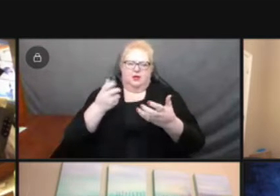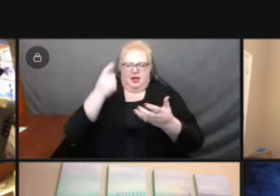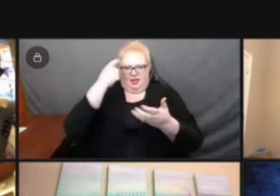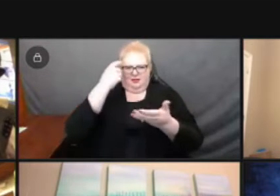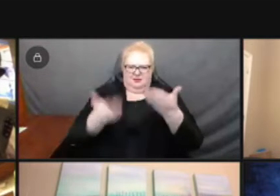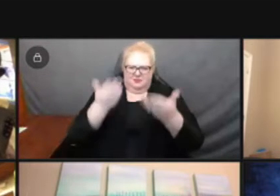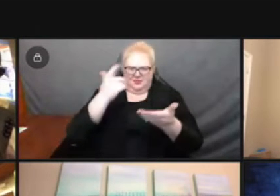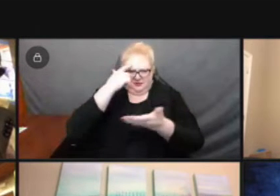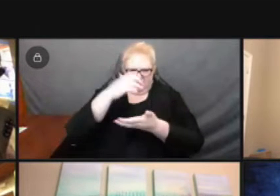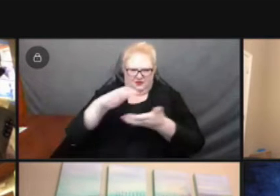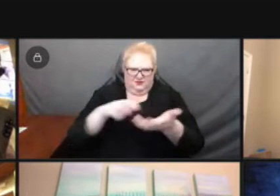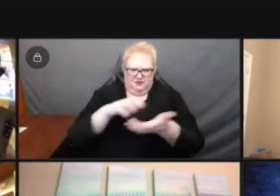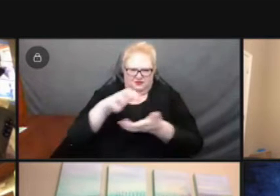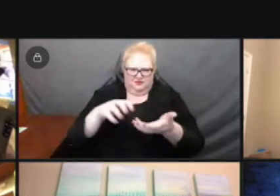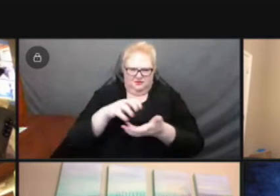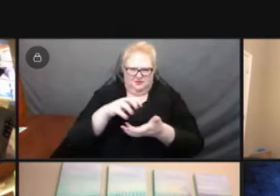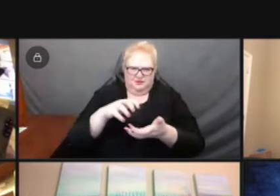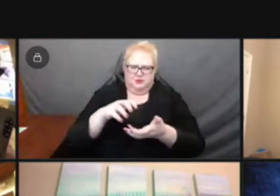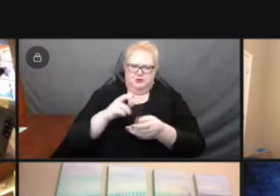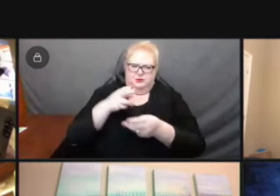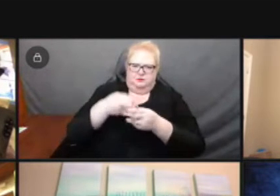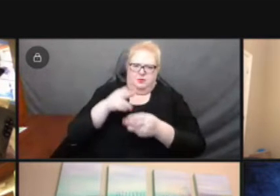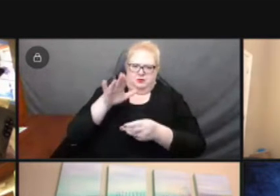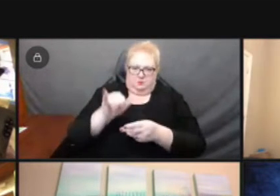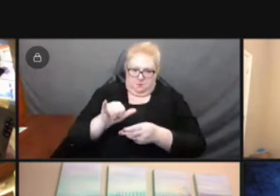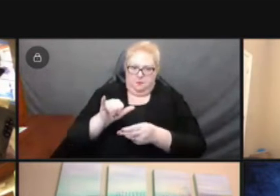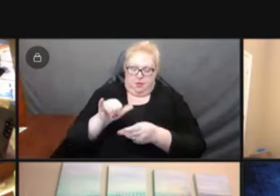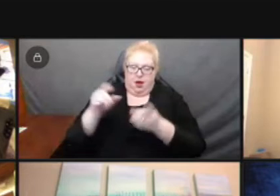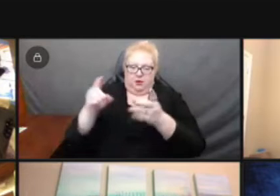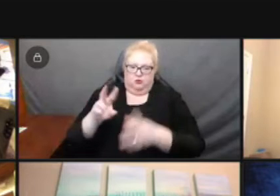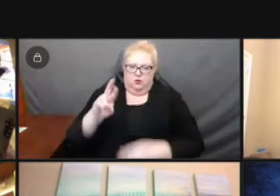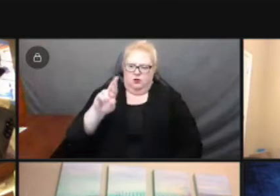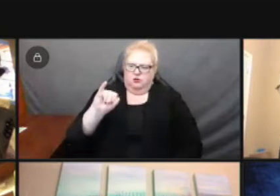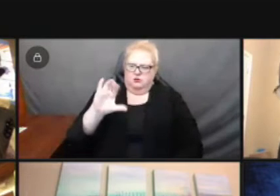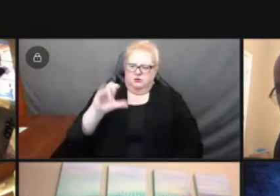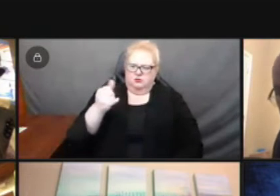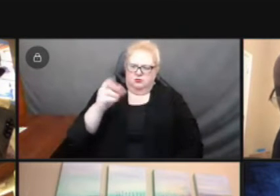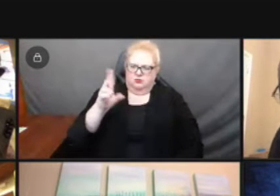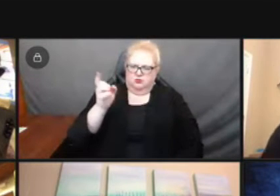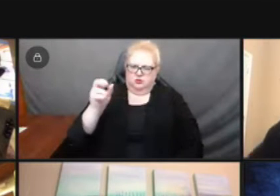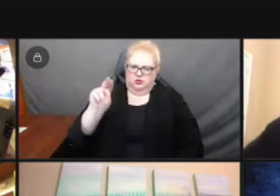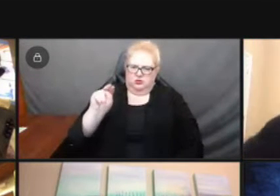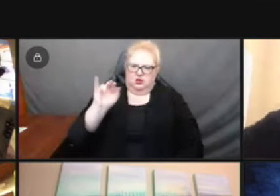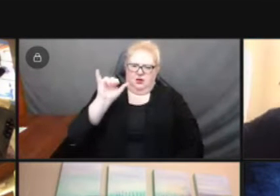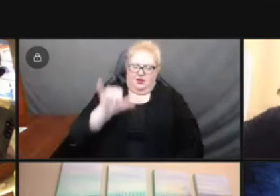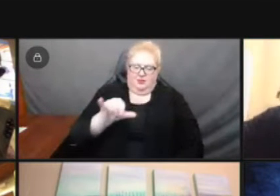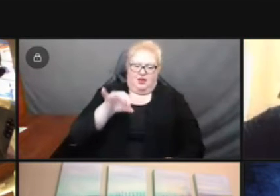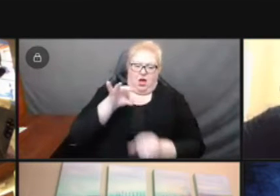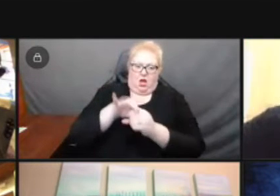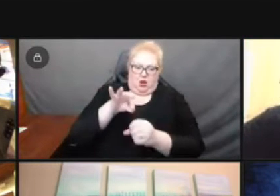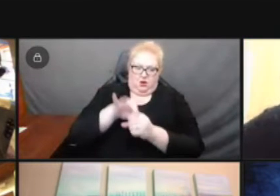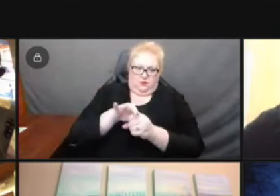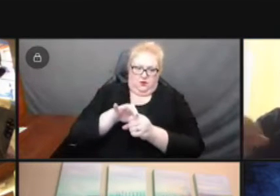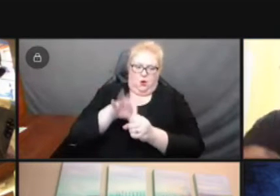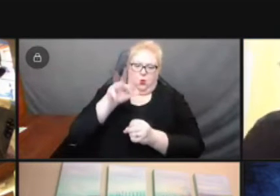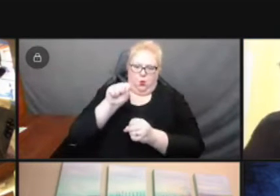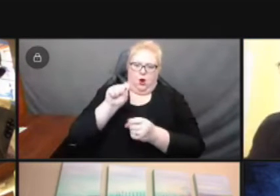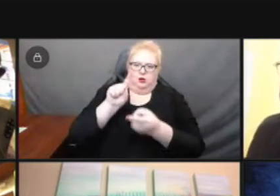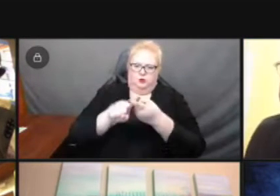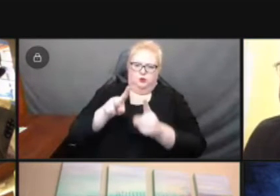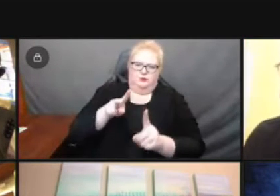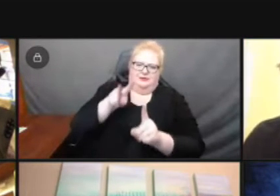as stated by Director Richardson, that vote was to table the